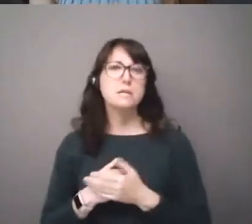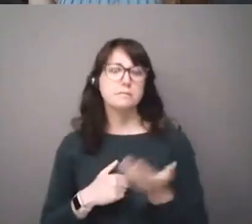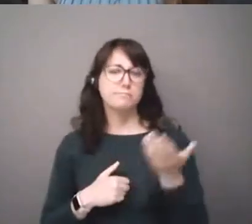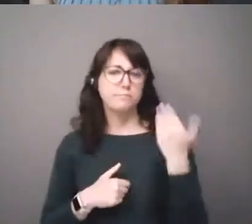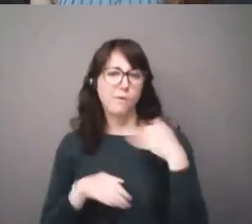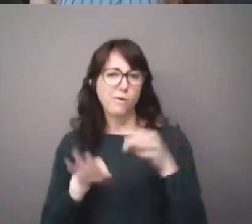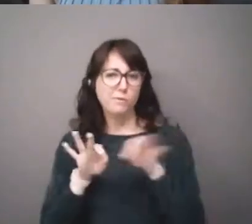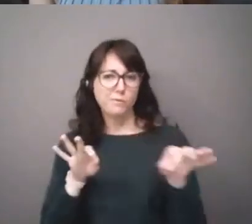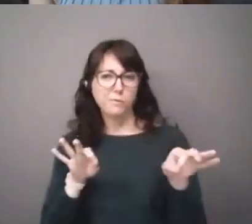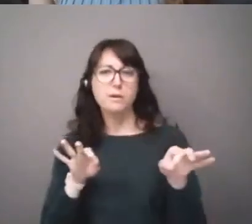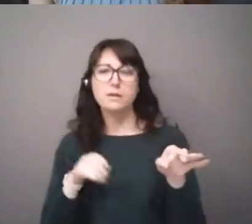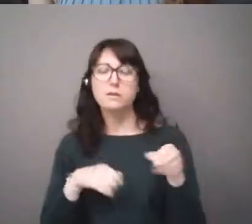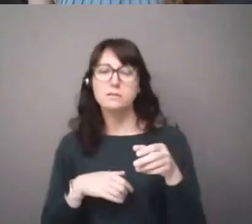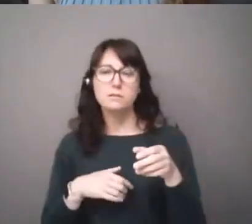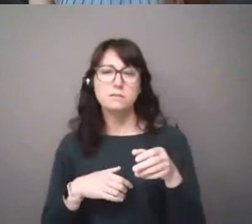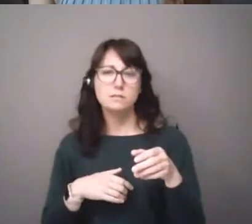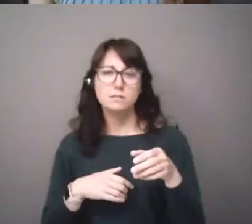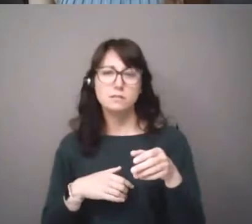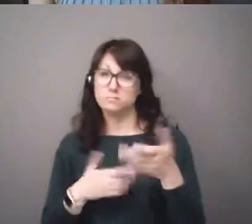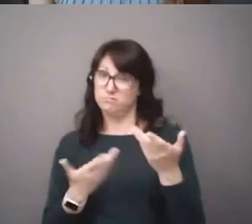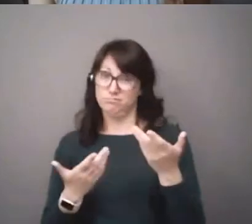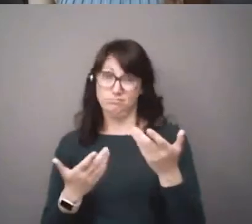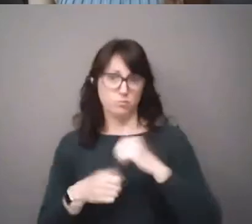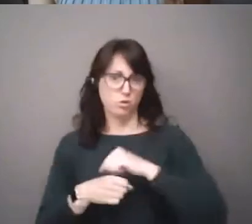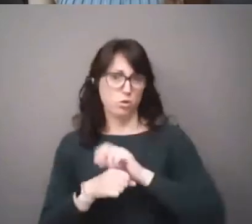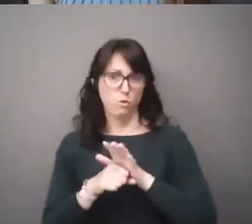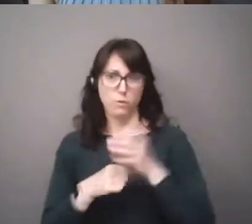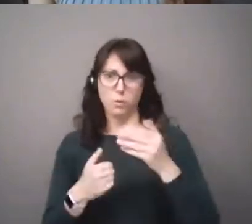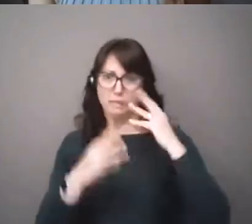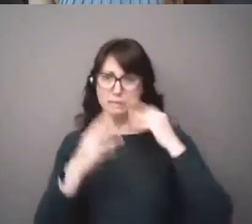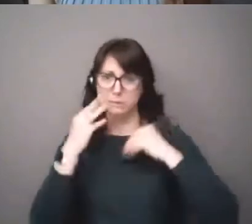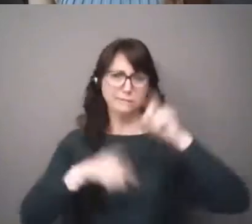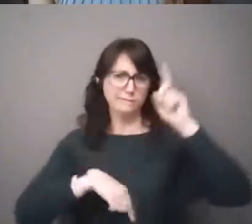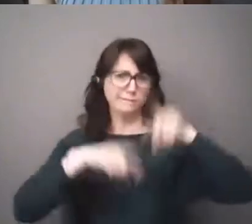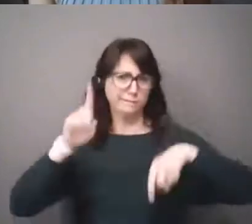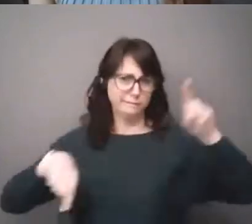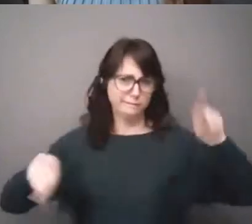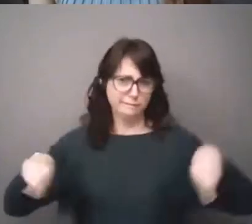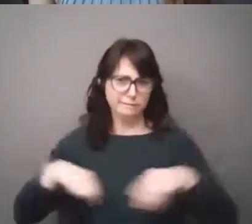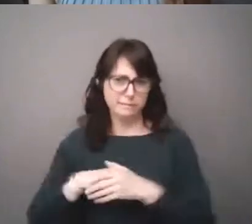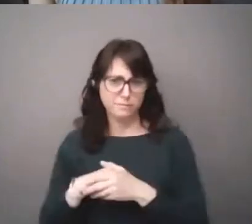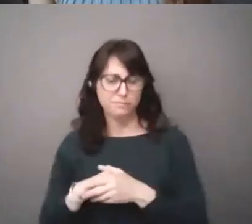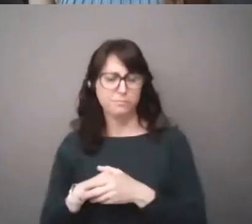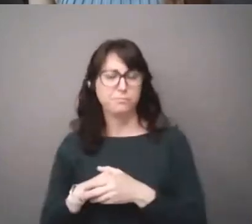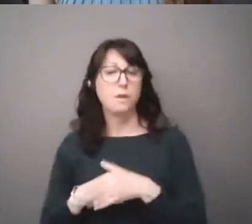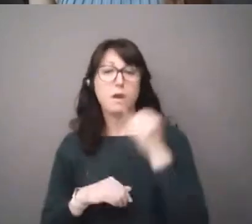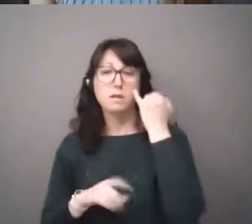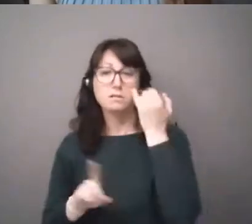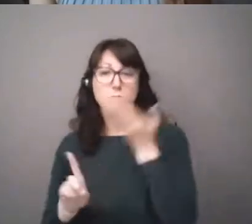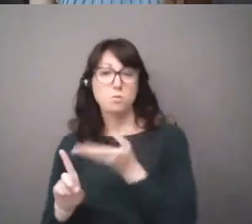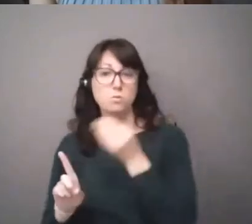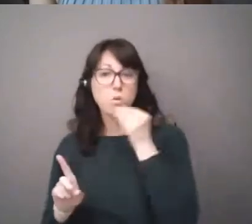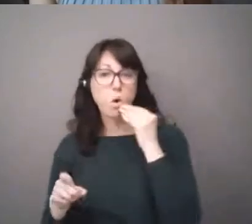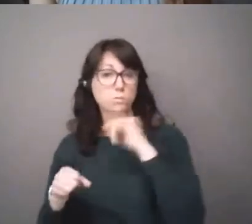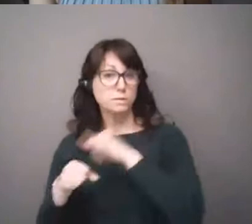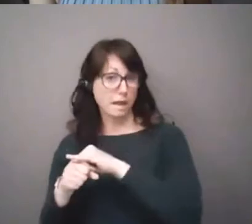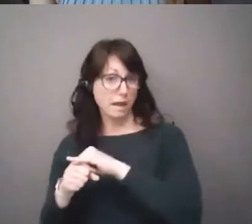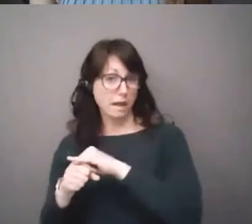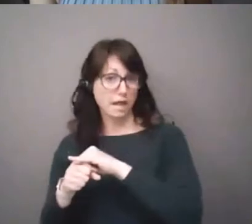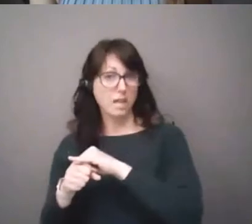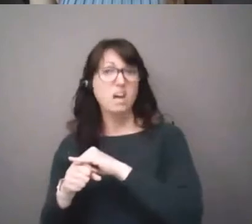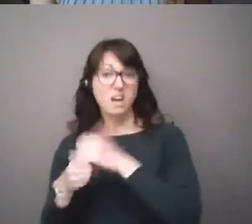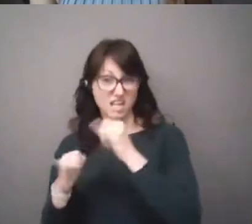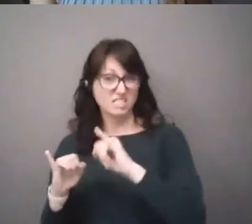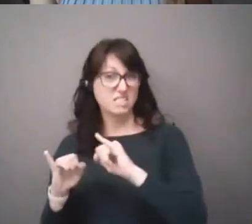about it's been different for us. It's very different if you're at home working and you're getting a